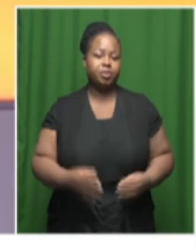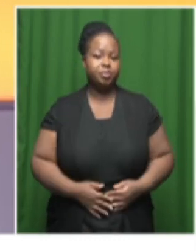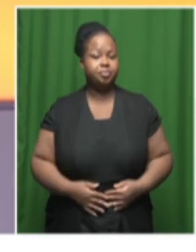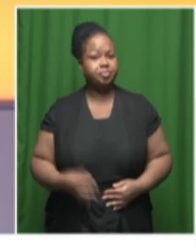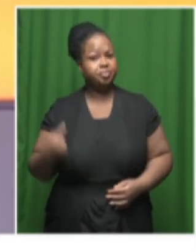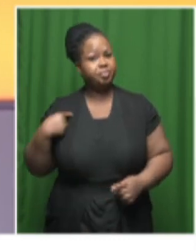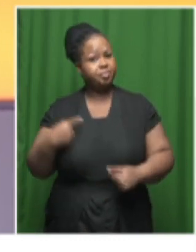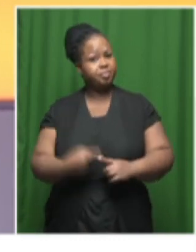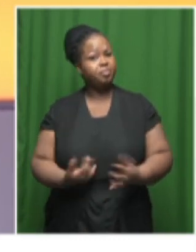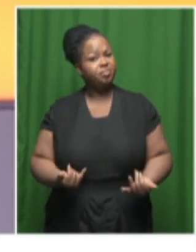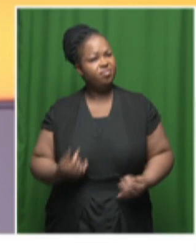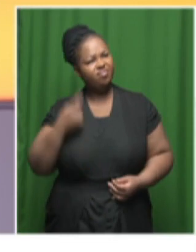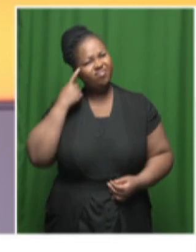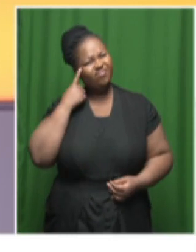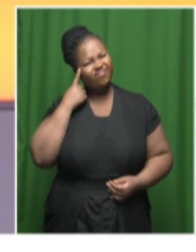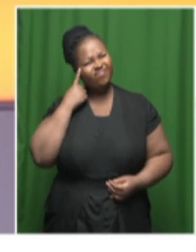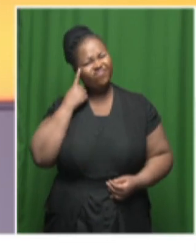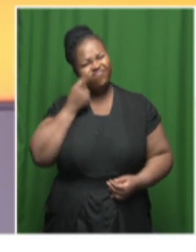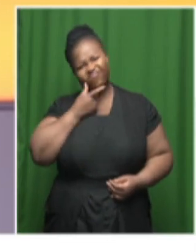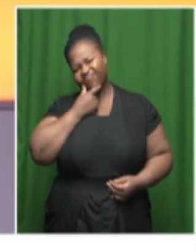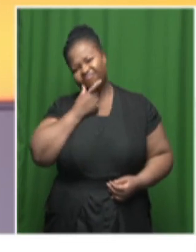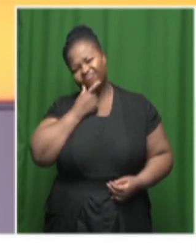encouraged, I think it is